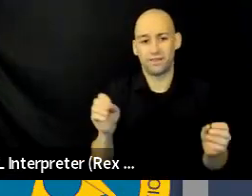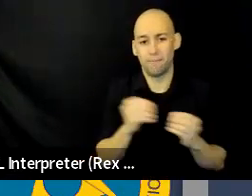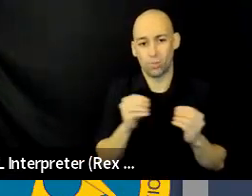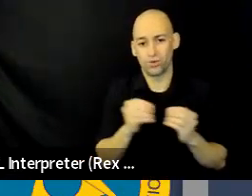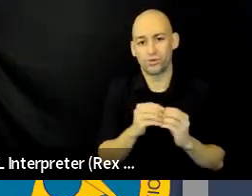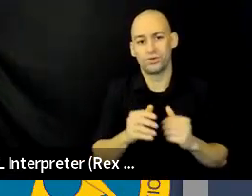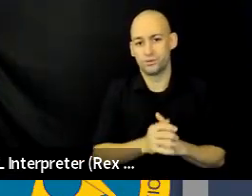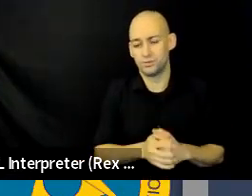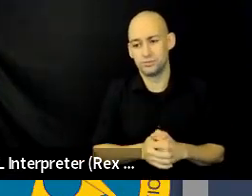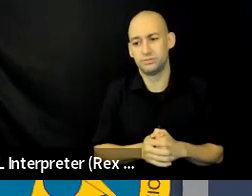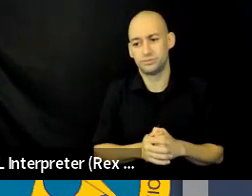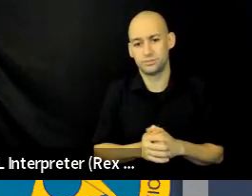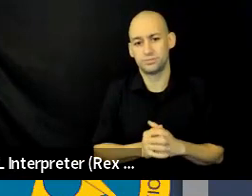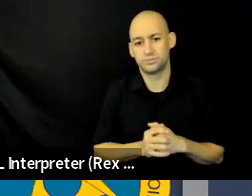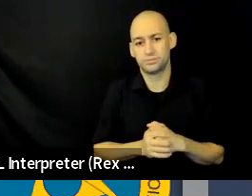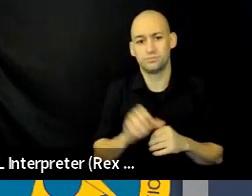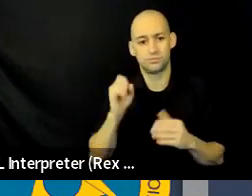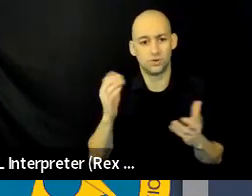Nothing. So,